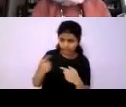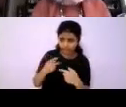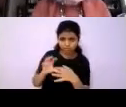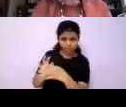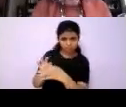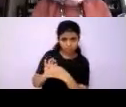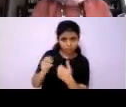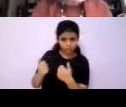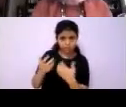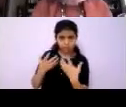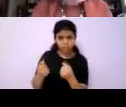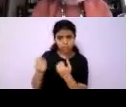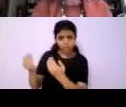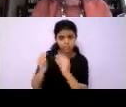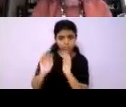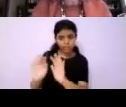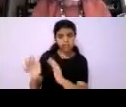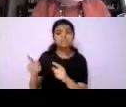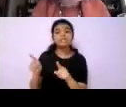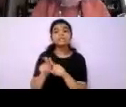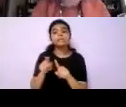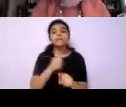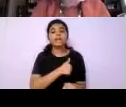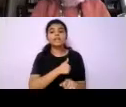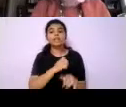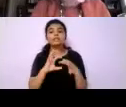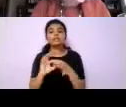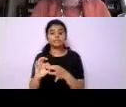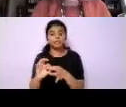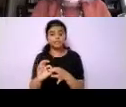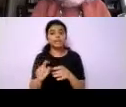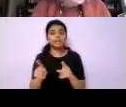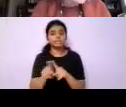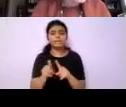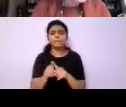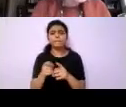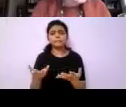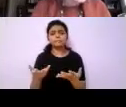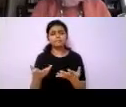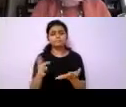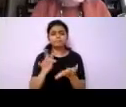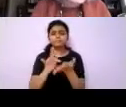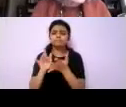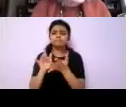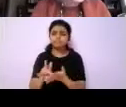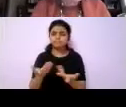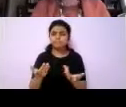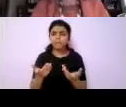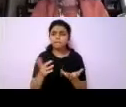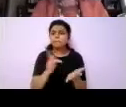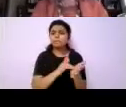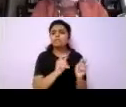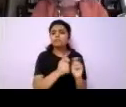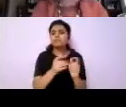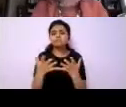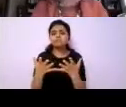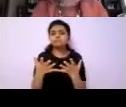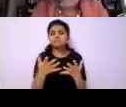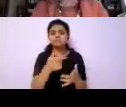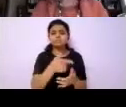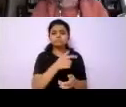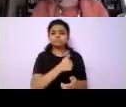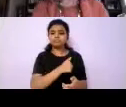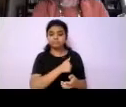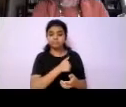Care in a fully normative sense is also a virtue to be cultivated, a disposition to make an